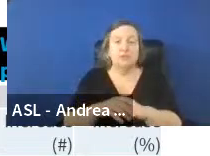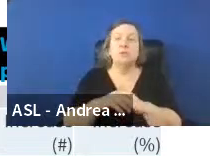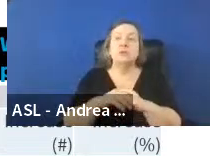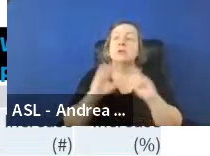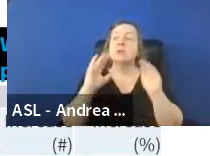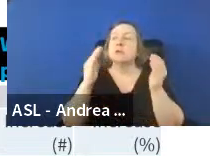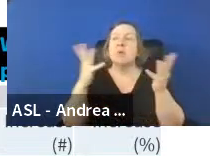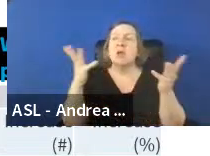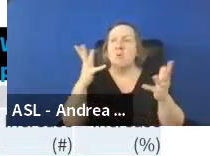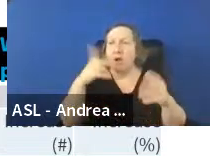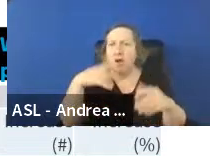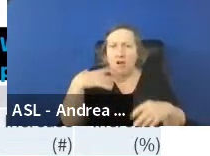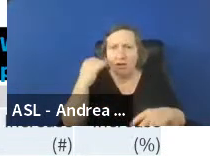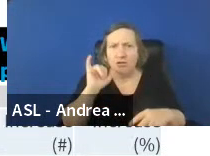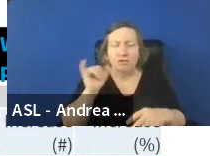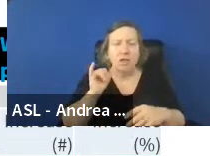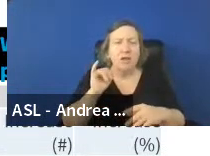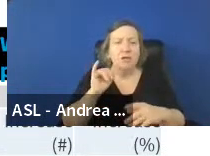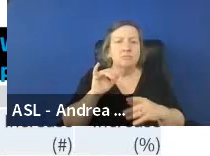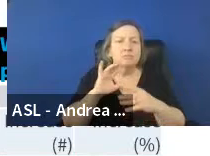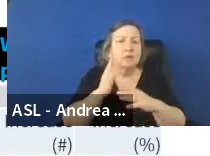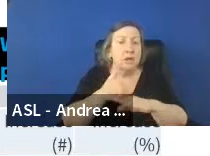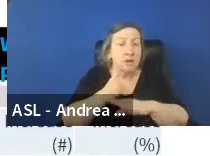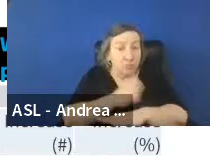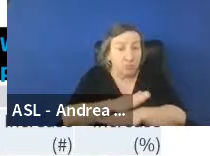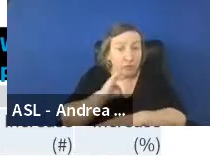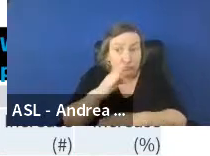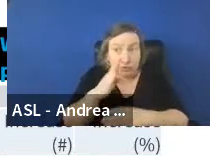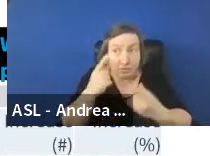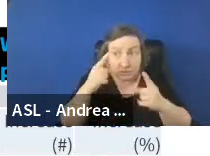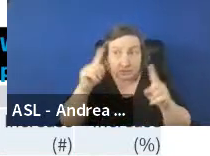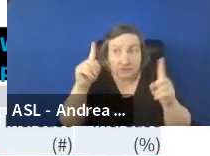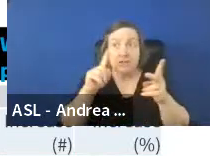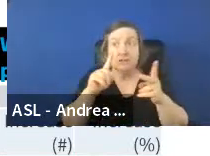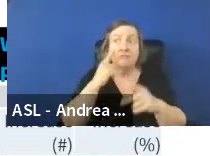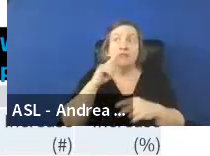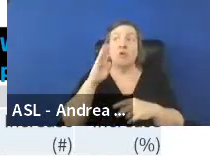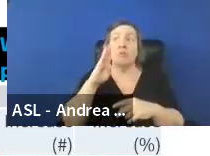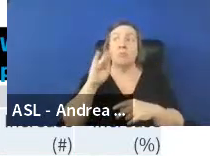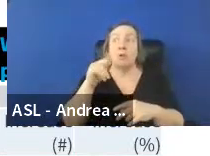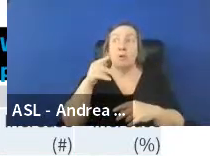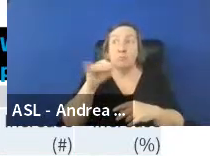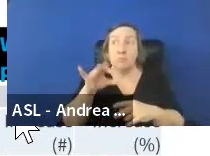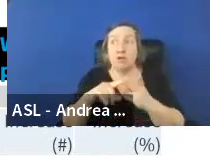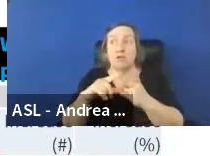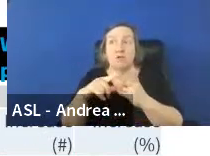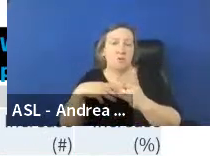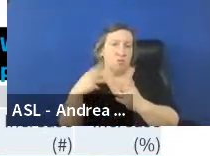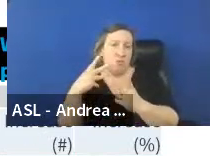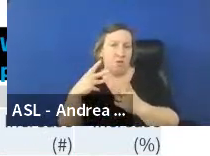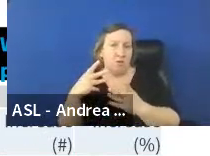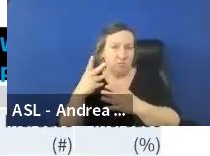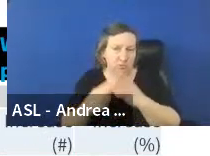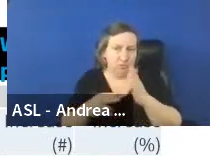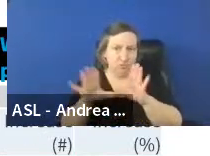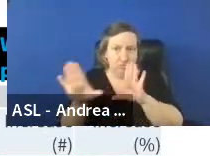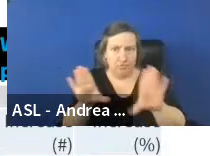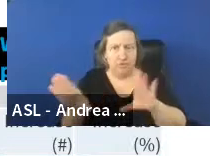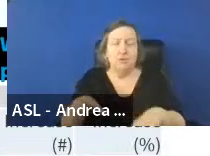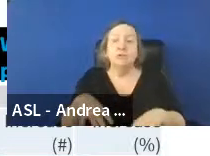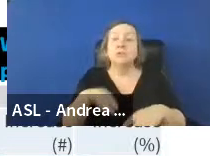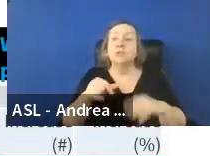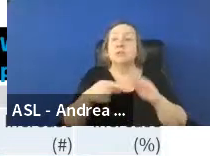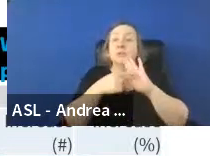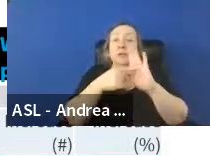comparing what that looks like in terms of improvement to jobs access for BIPOC and white populations. So what this is